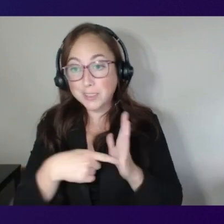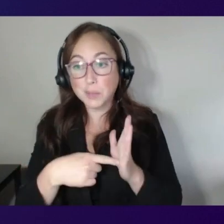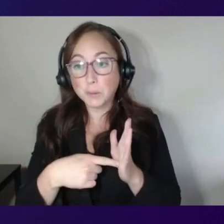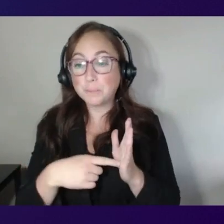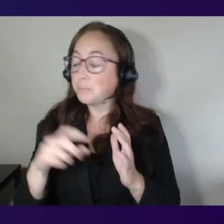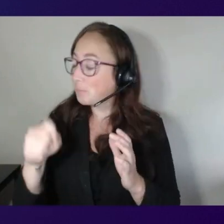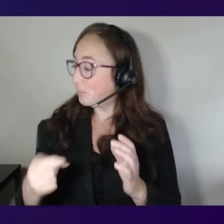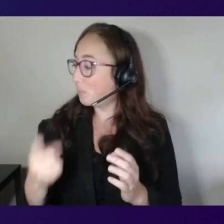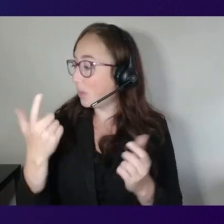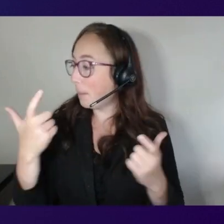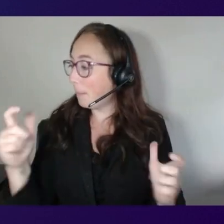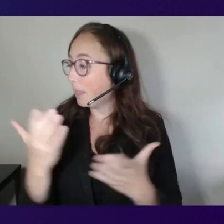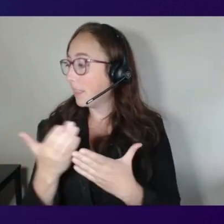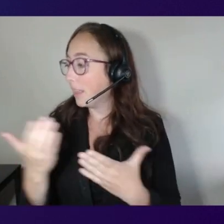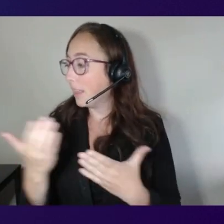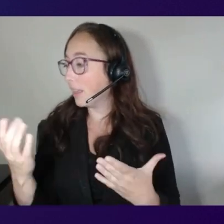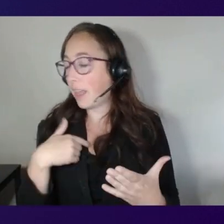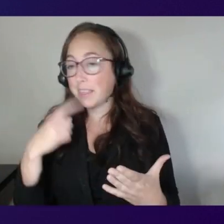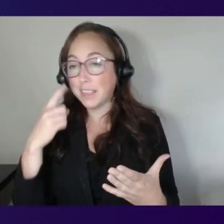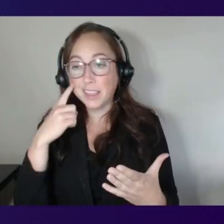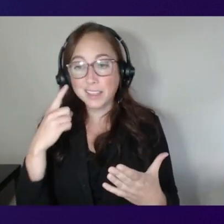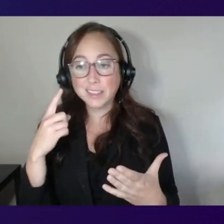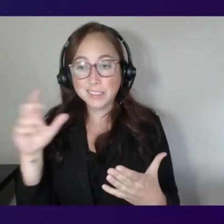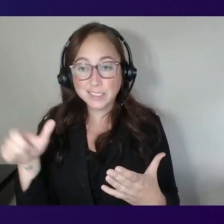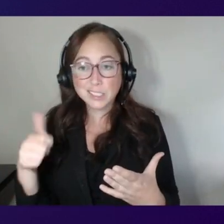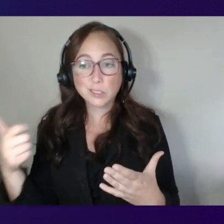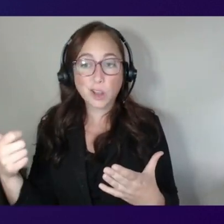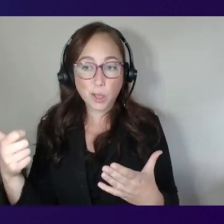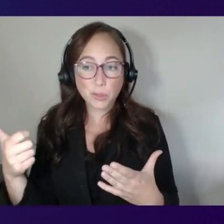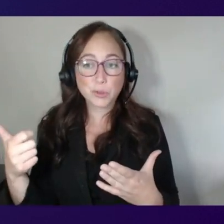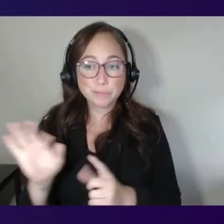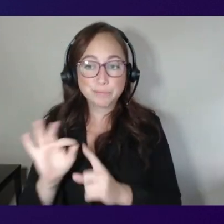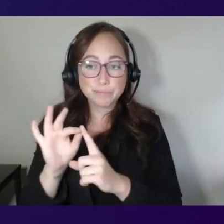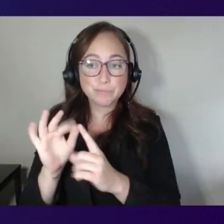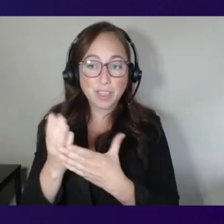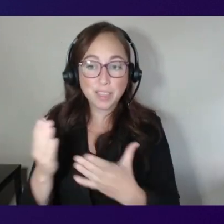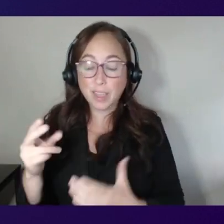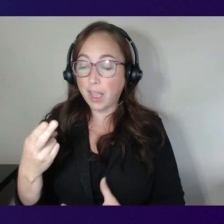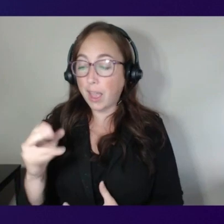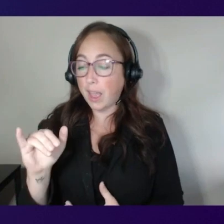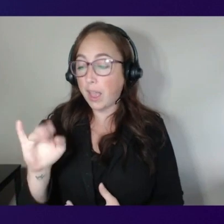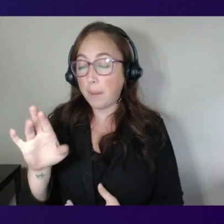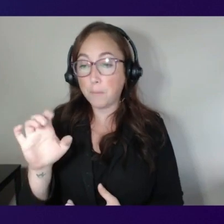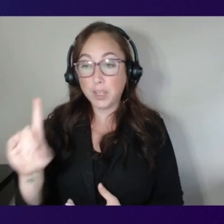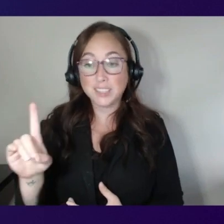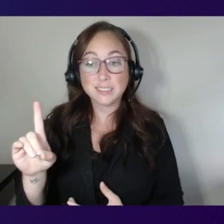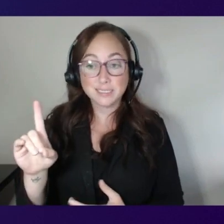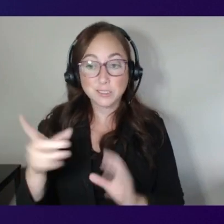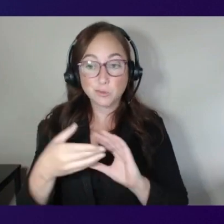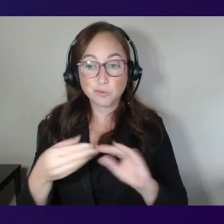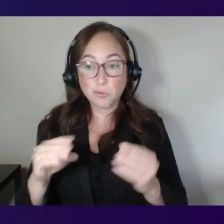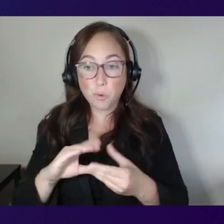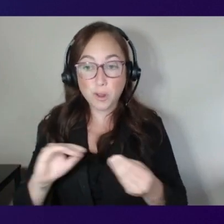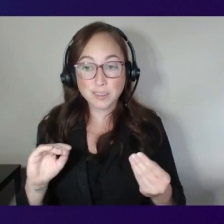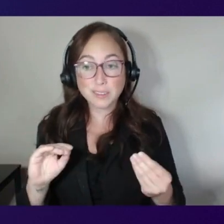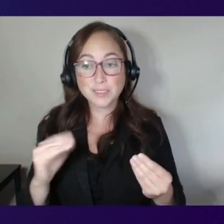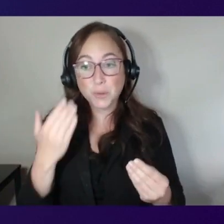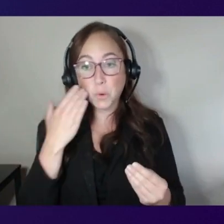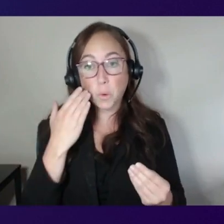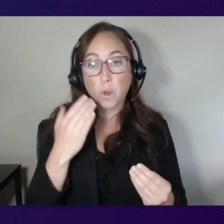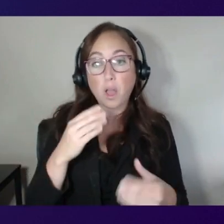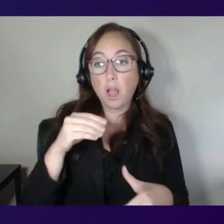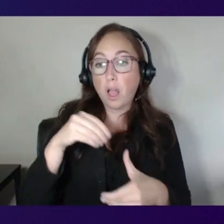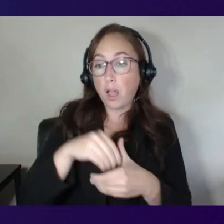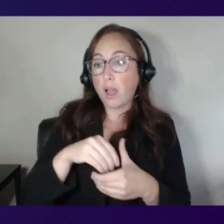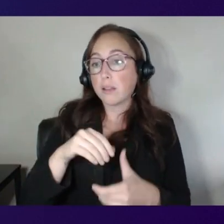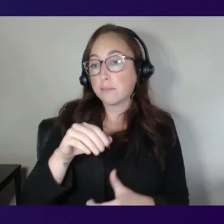think, and kind of another one of these key differentiators is the hybrid story and that migration from on-prem into AWS.